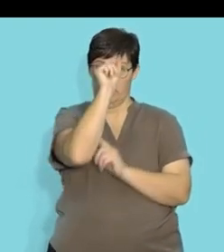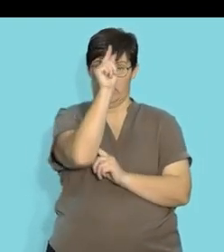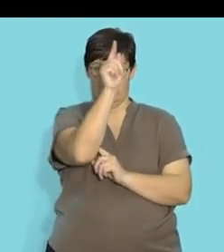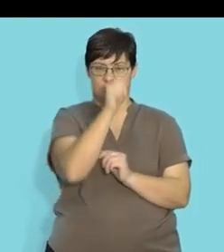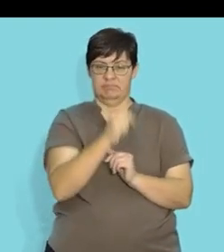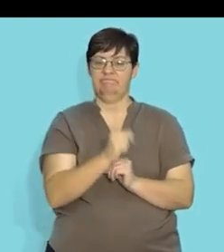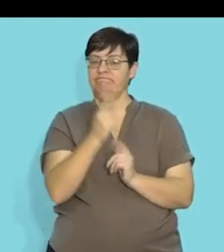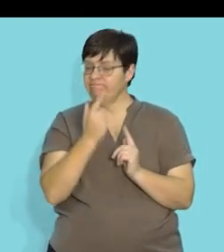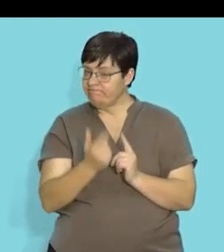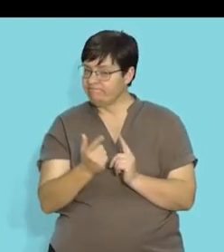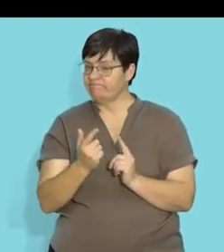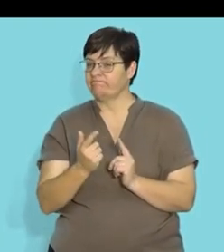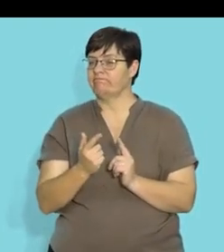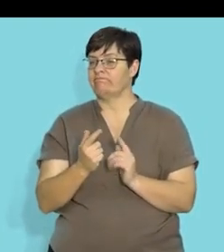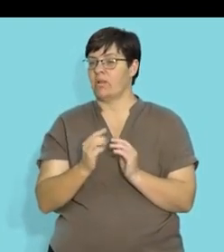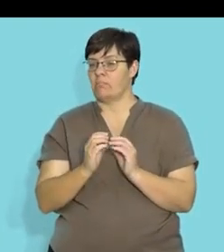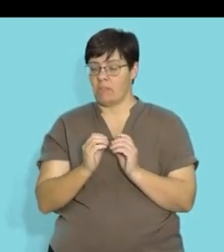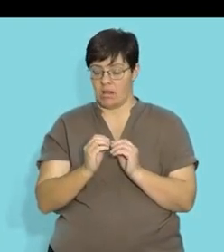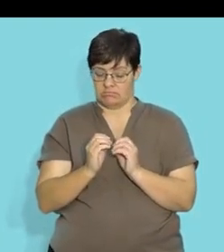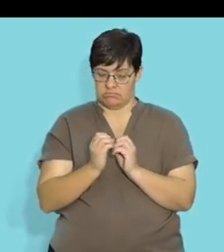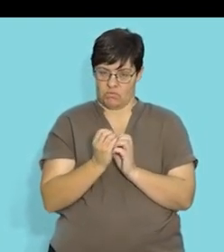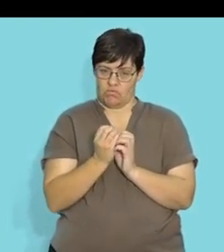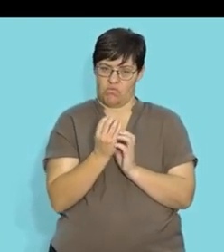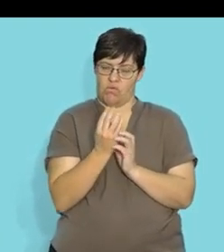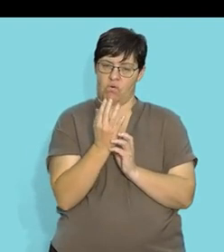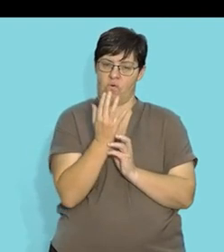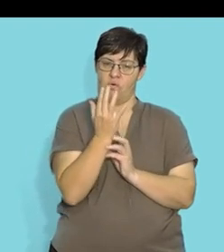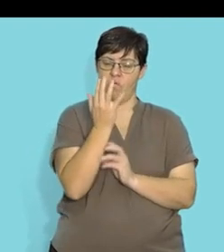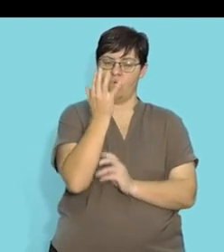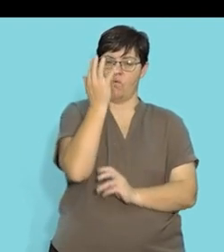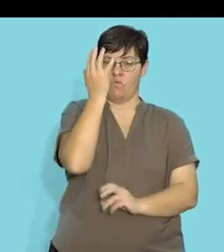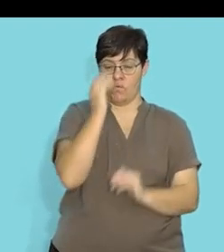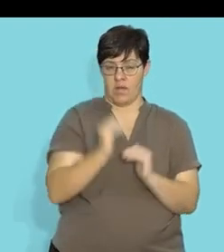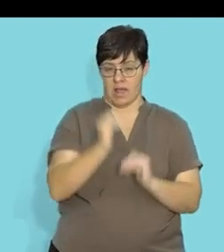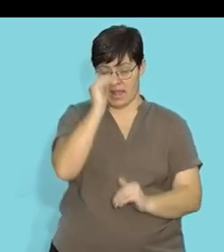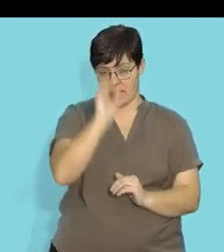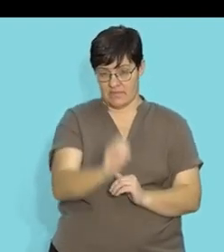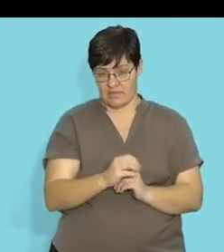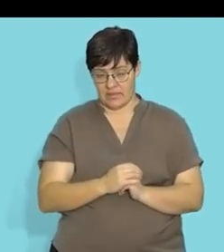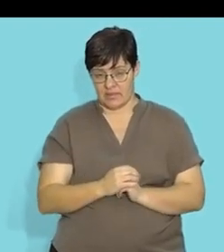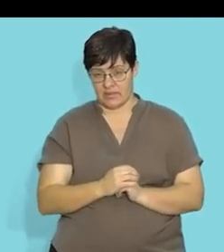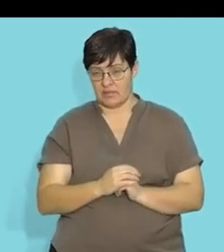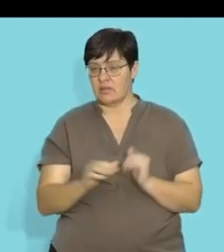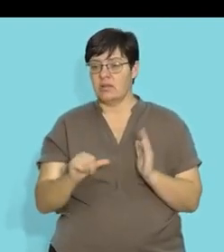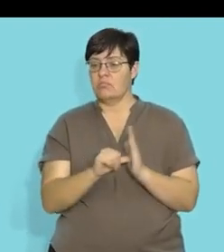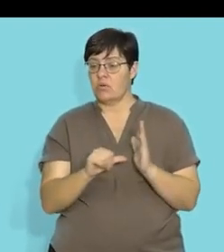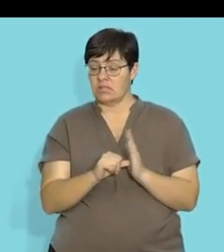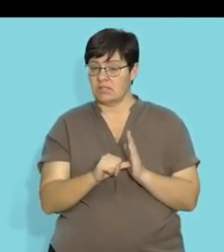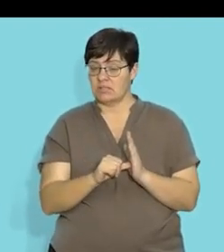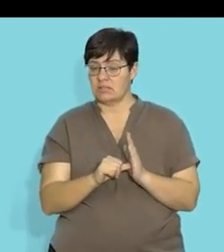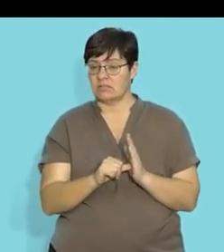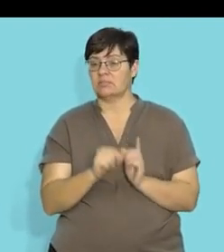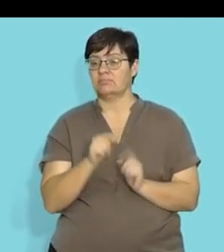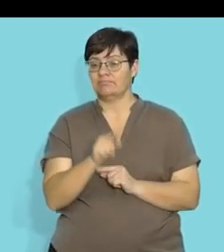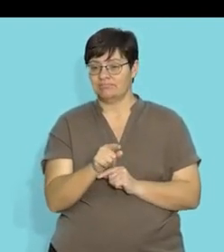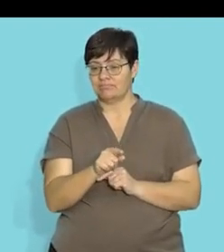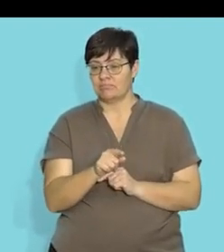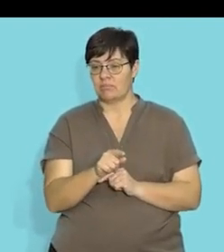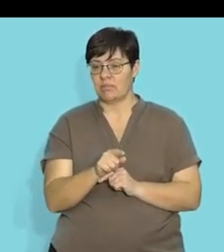this further increases the length of the plant in terms of its height. So what is important is that the auxins